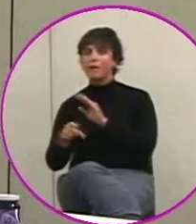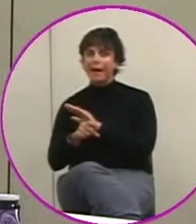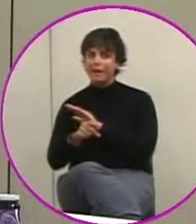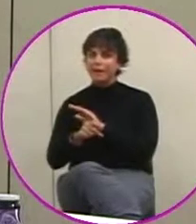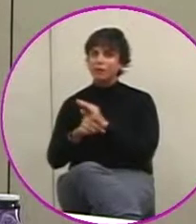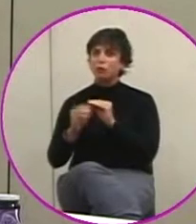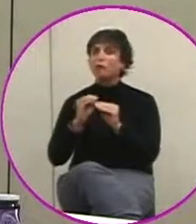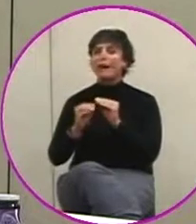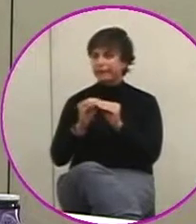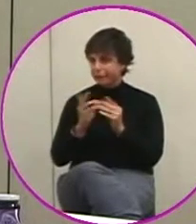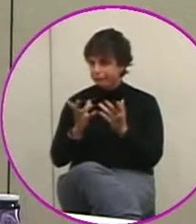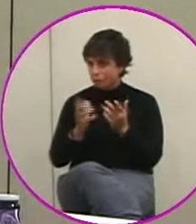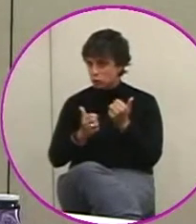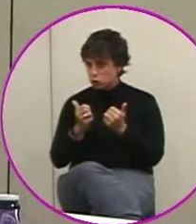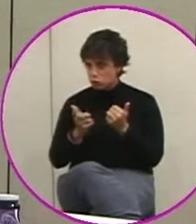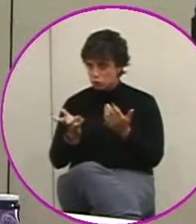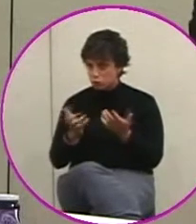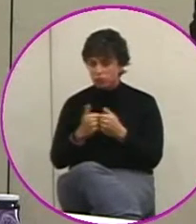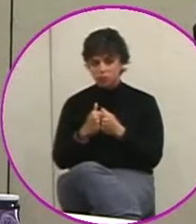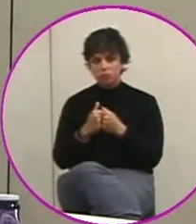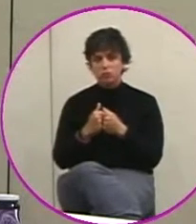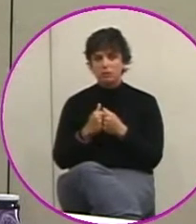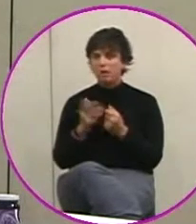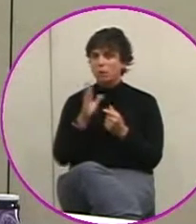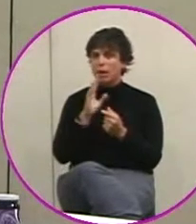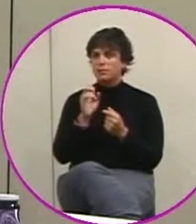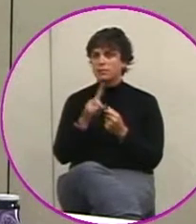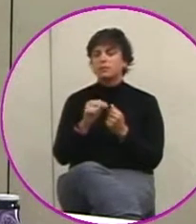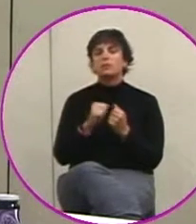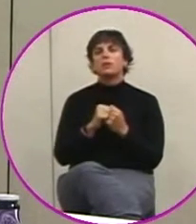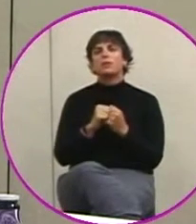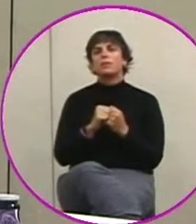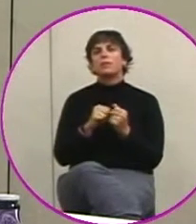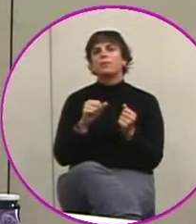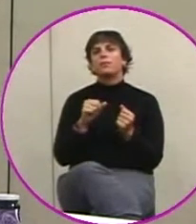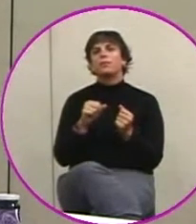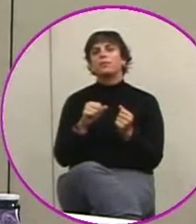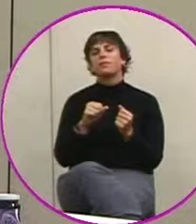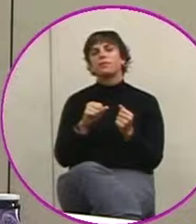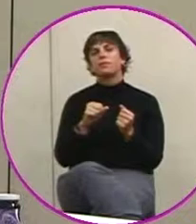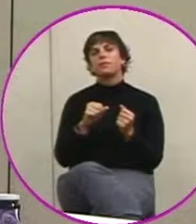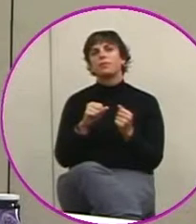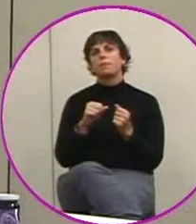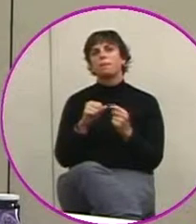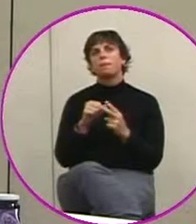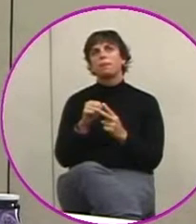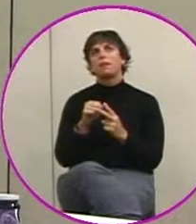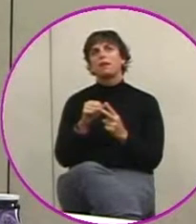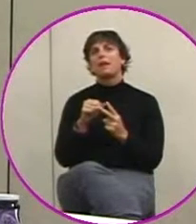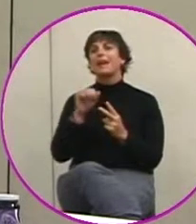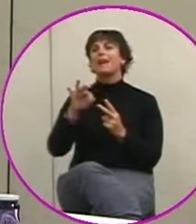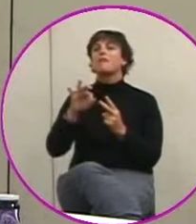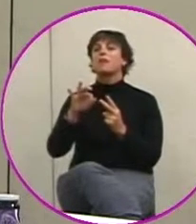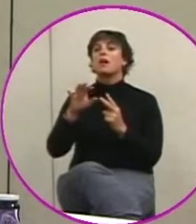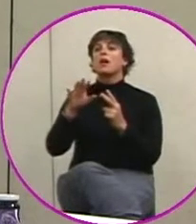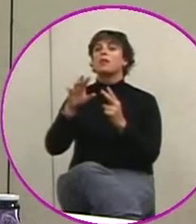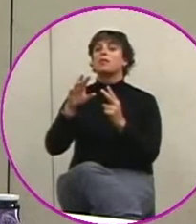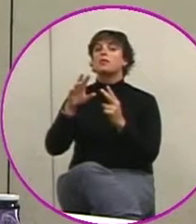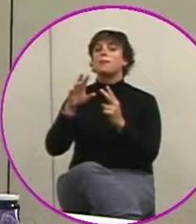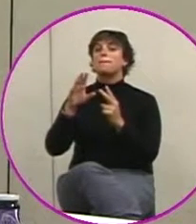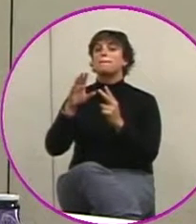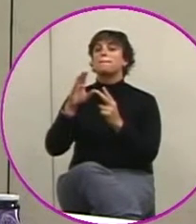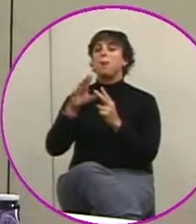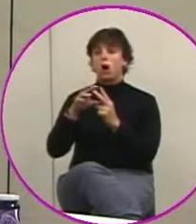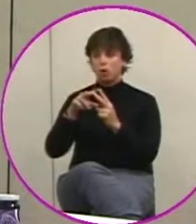or corrective? If the partner gives more correctives and negatives,